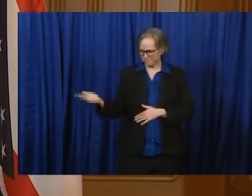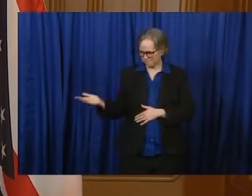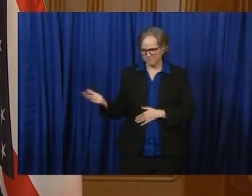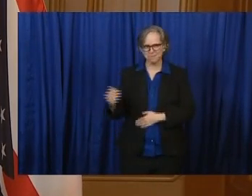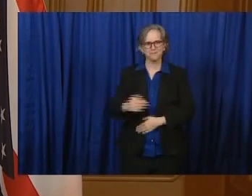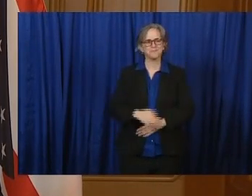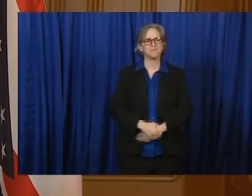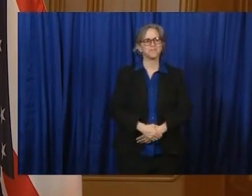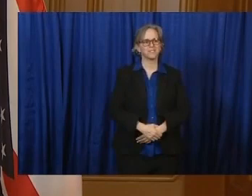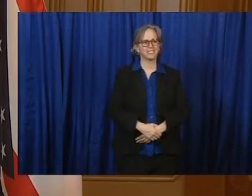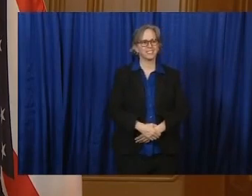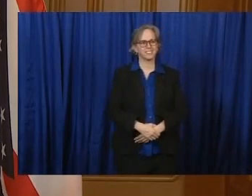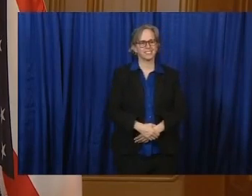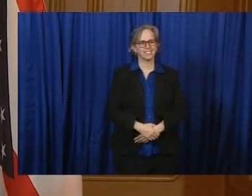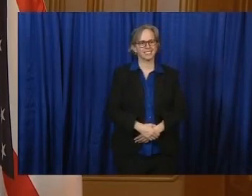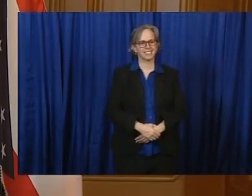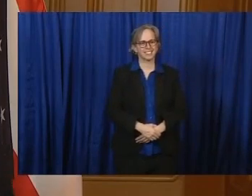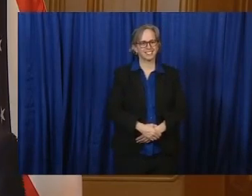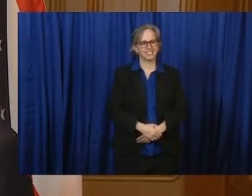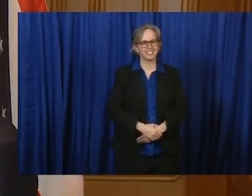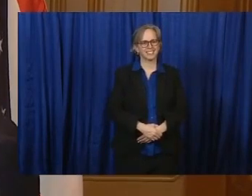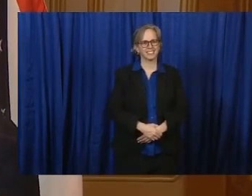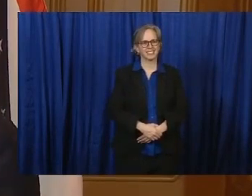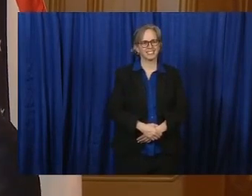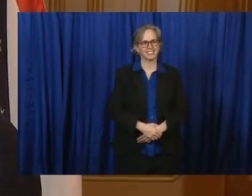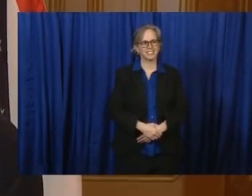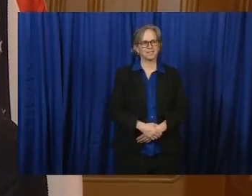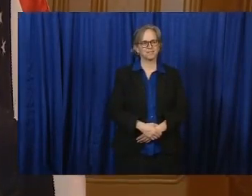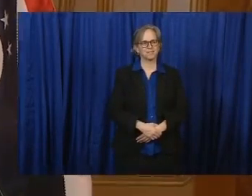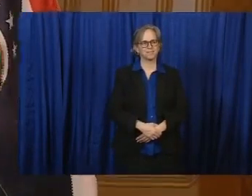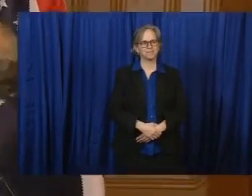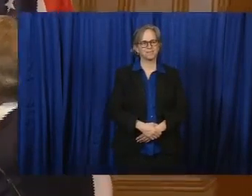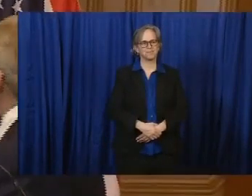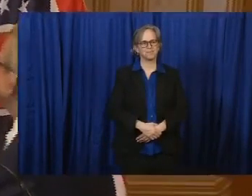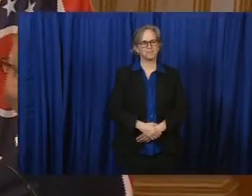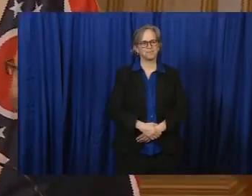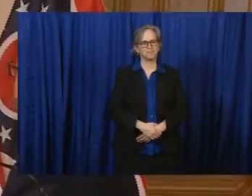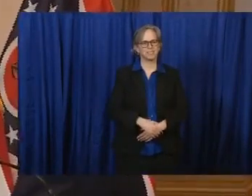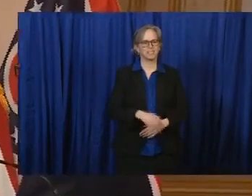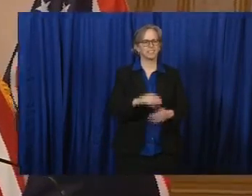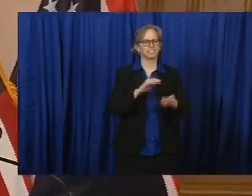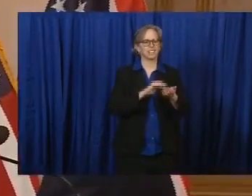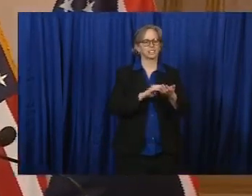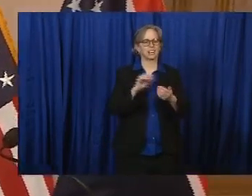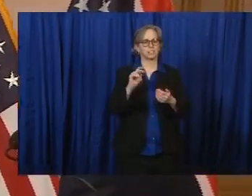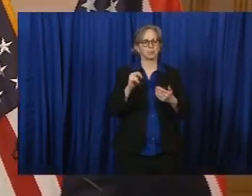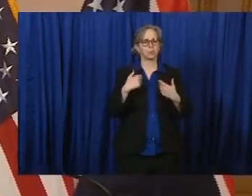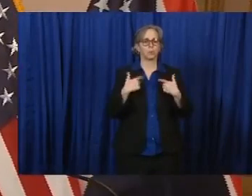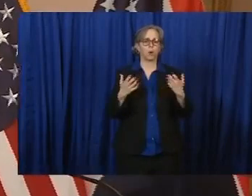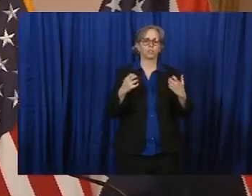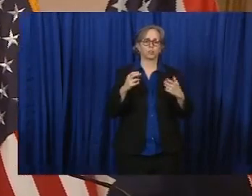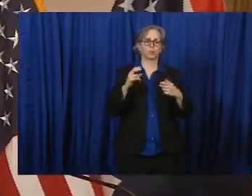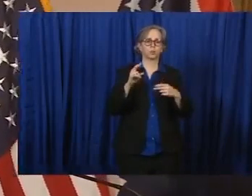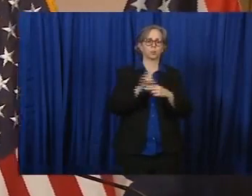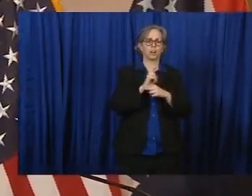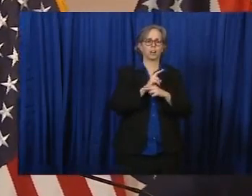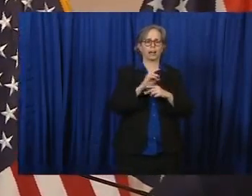Eric, thank you very much. I want you and all of you at home to don your cape. Don that